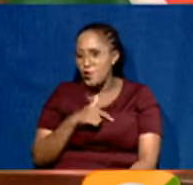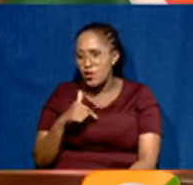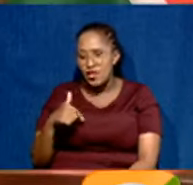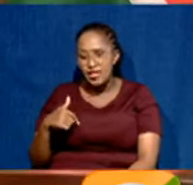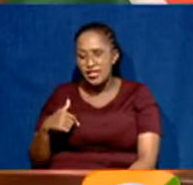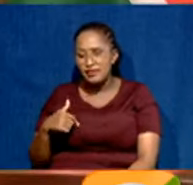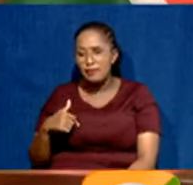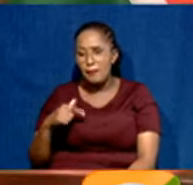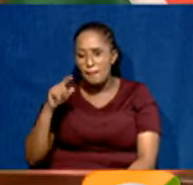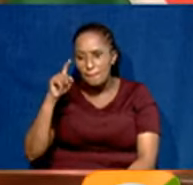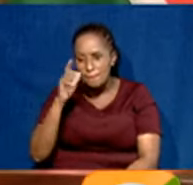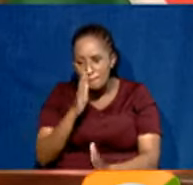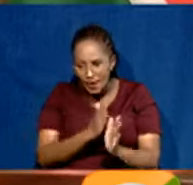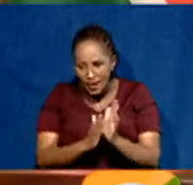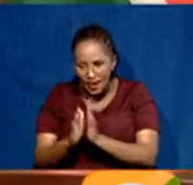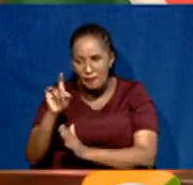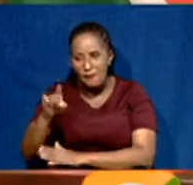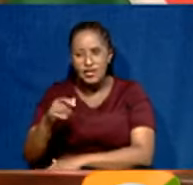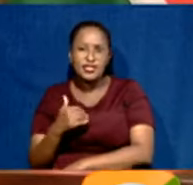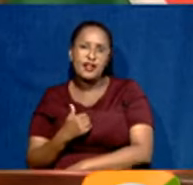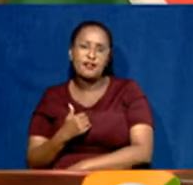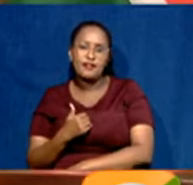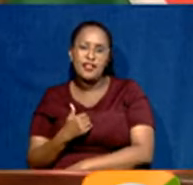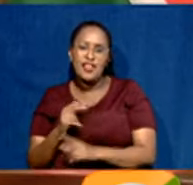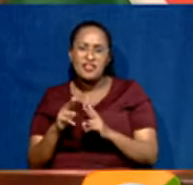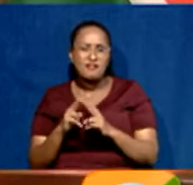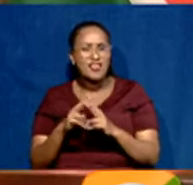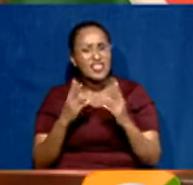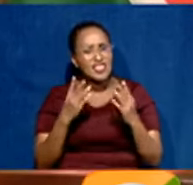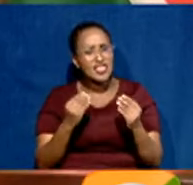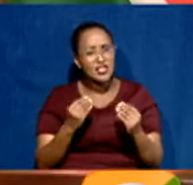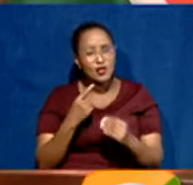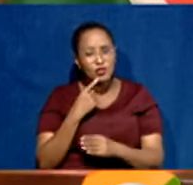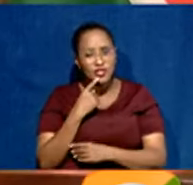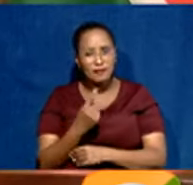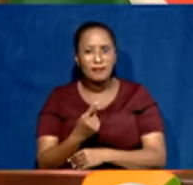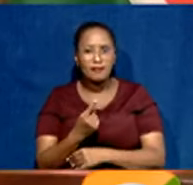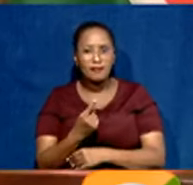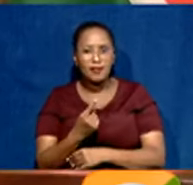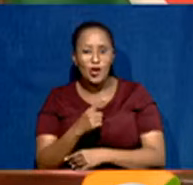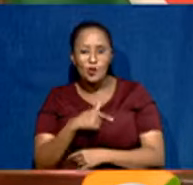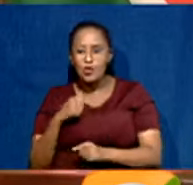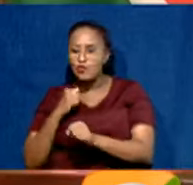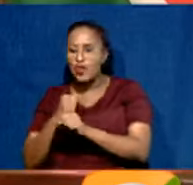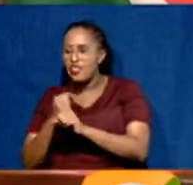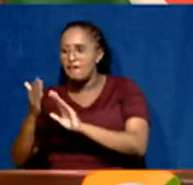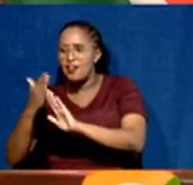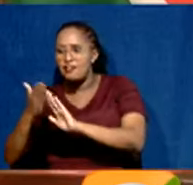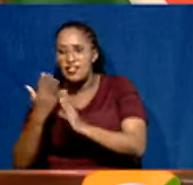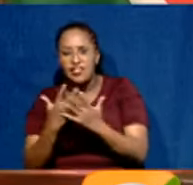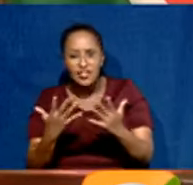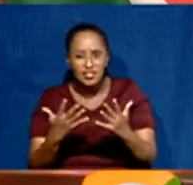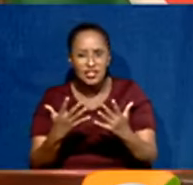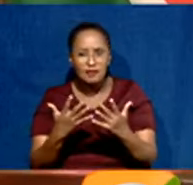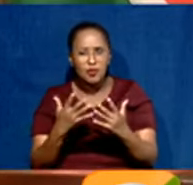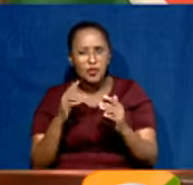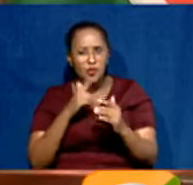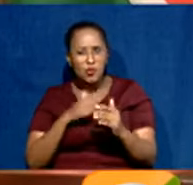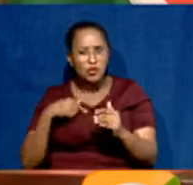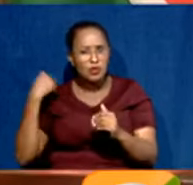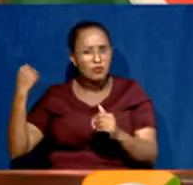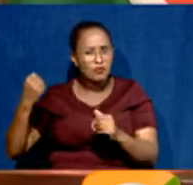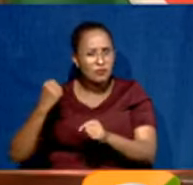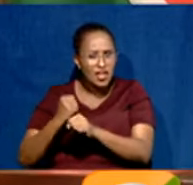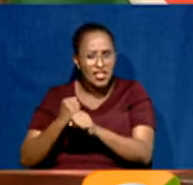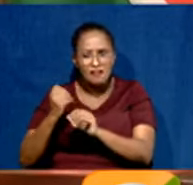we need a plan. You know, it is easy to say, let us do quick fixes. We have been doing quick